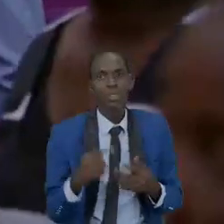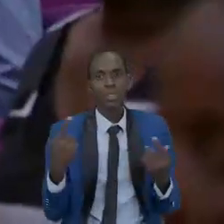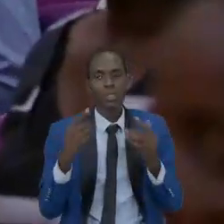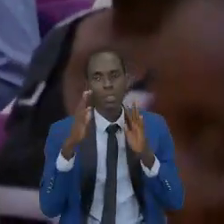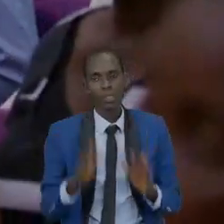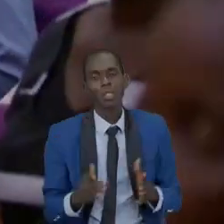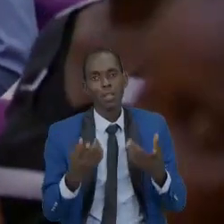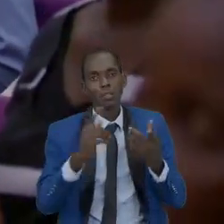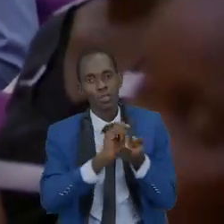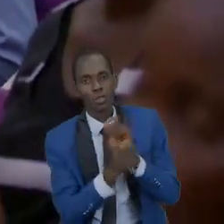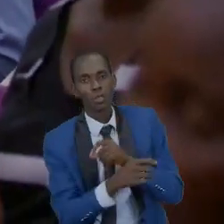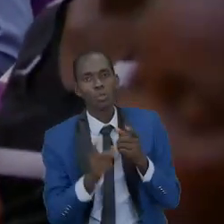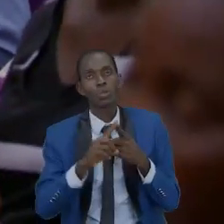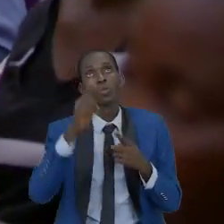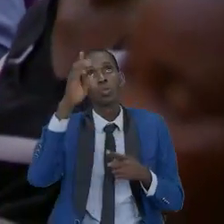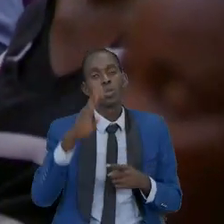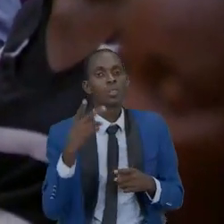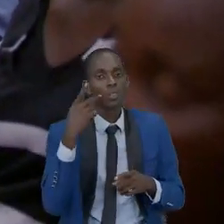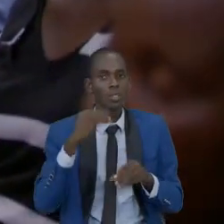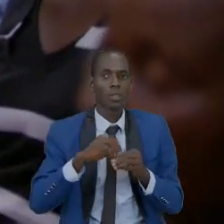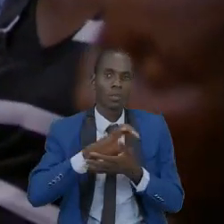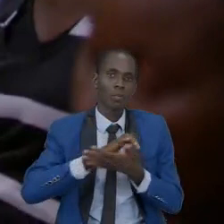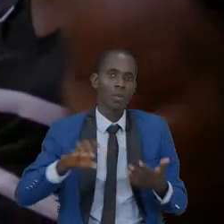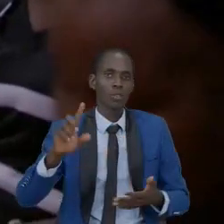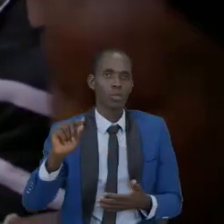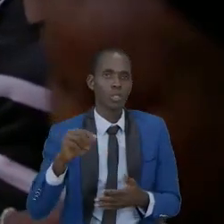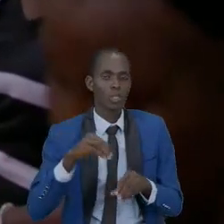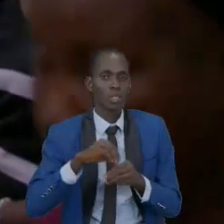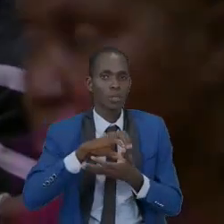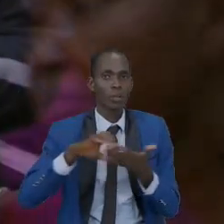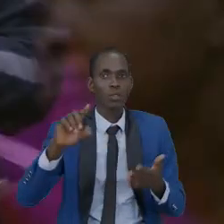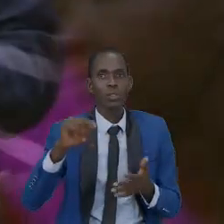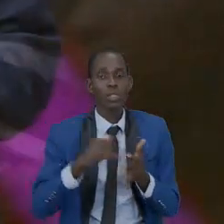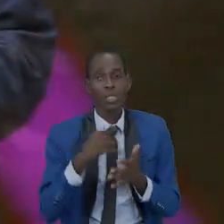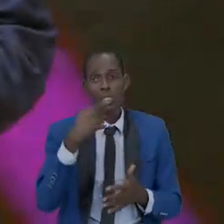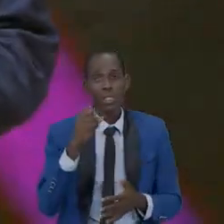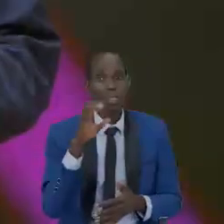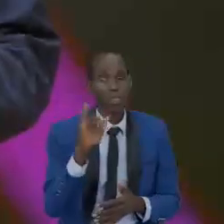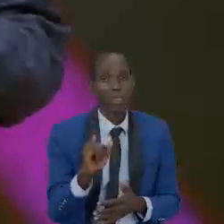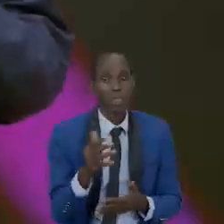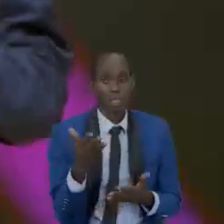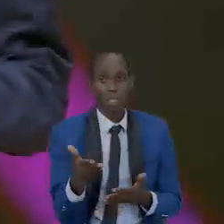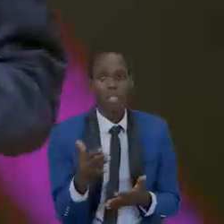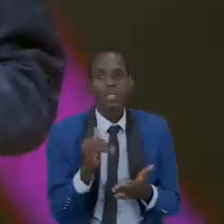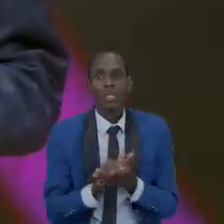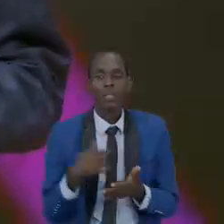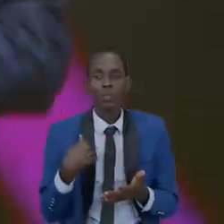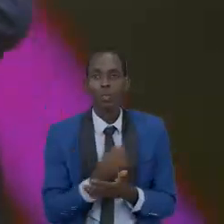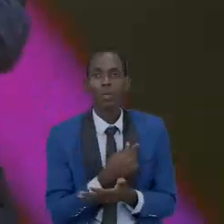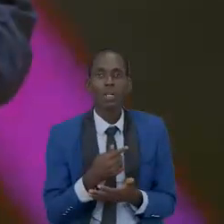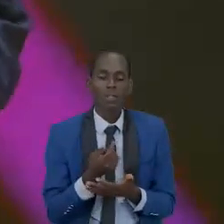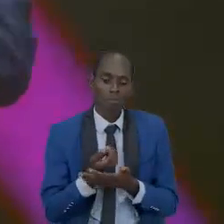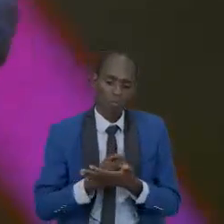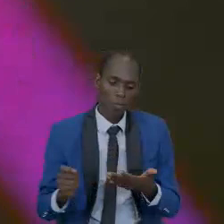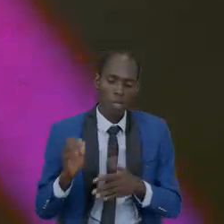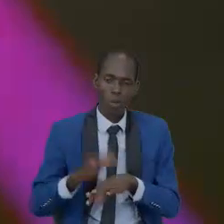to God. And then he tells us in verse 20, it says, but that we write unto them